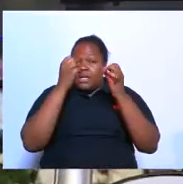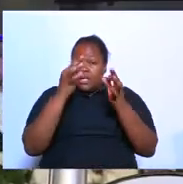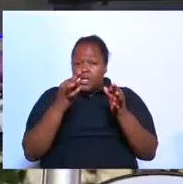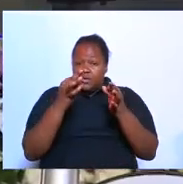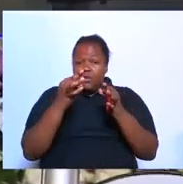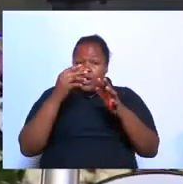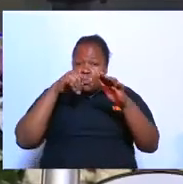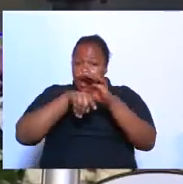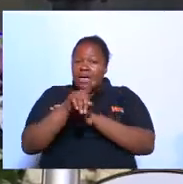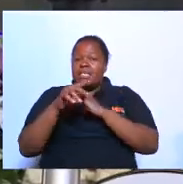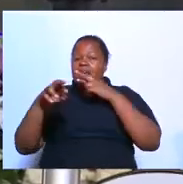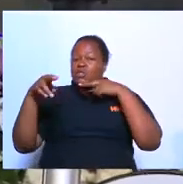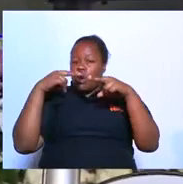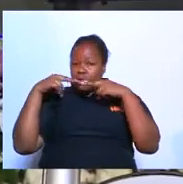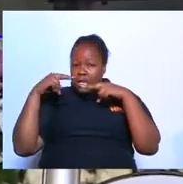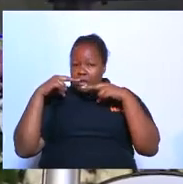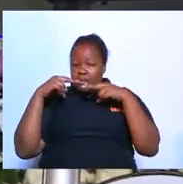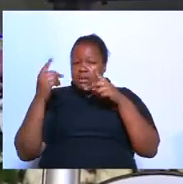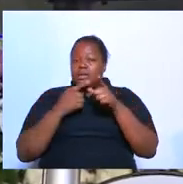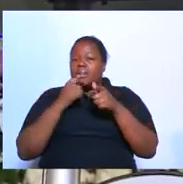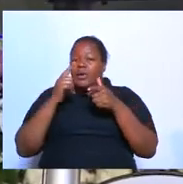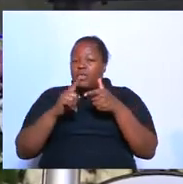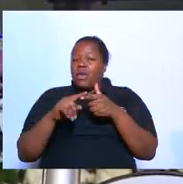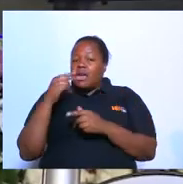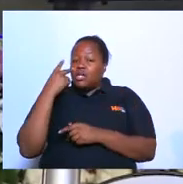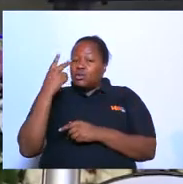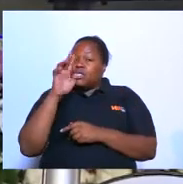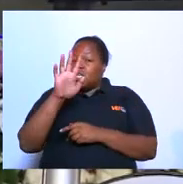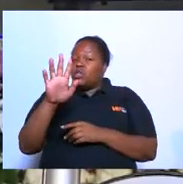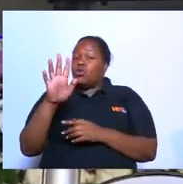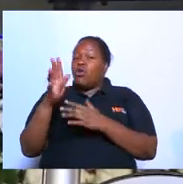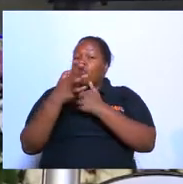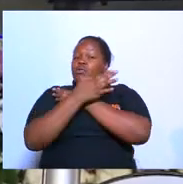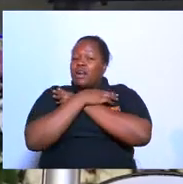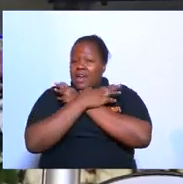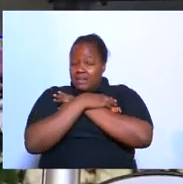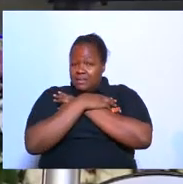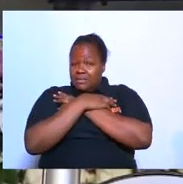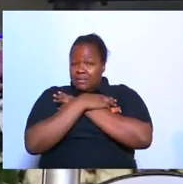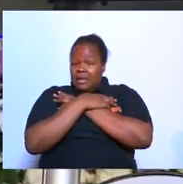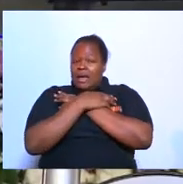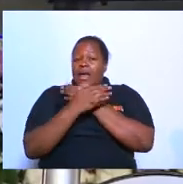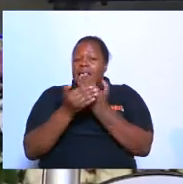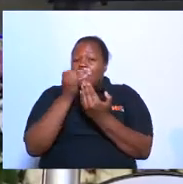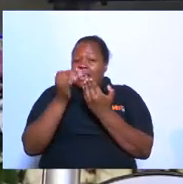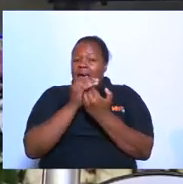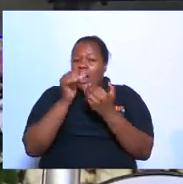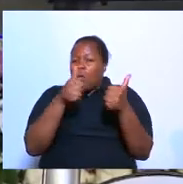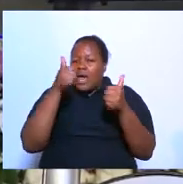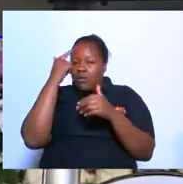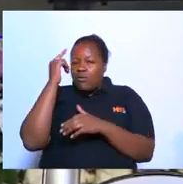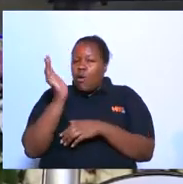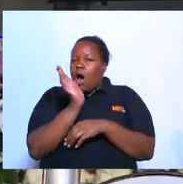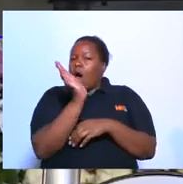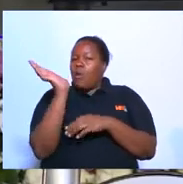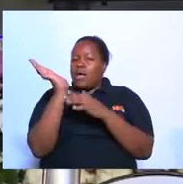restaurant and you see your friend is mistreating the waiter